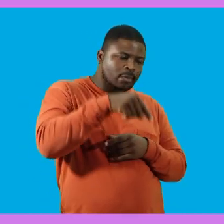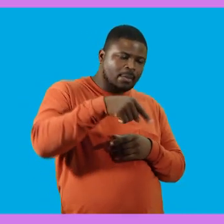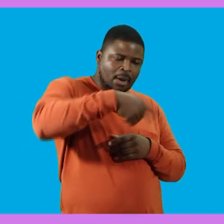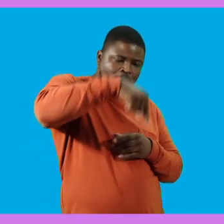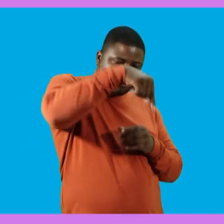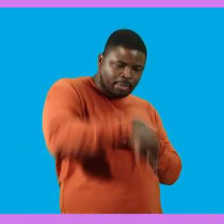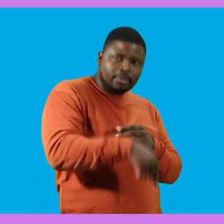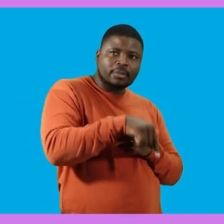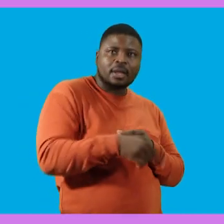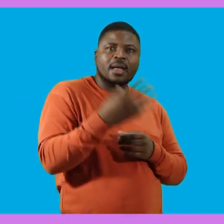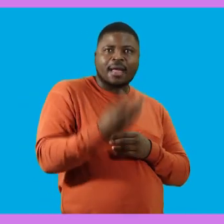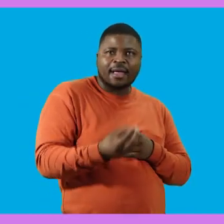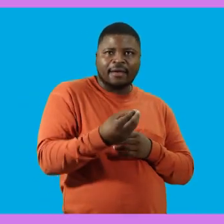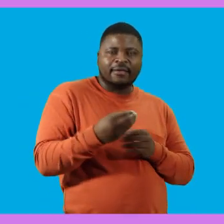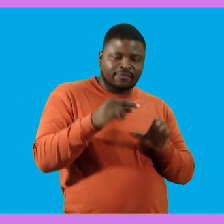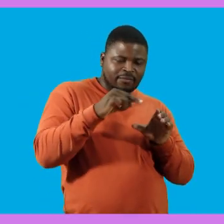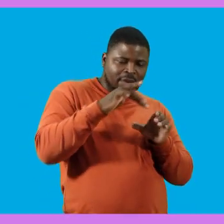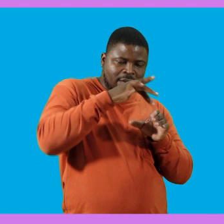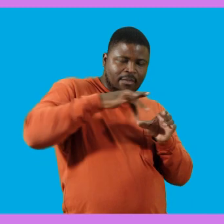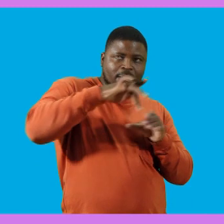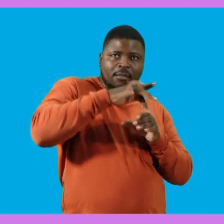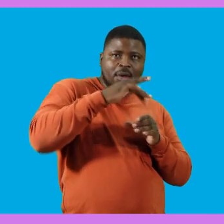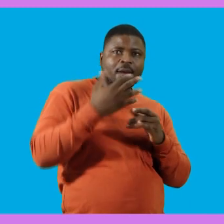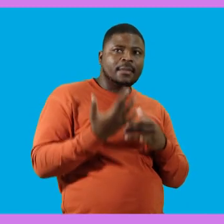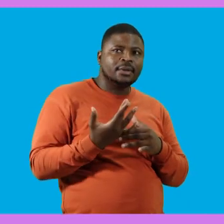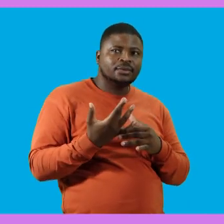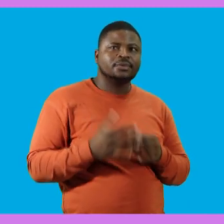and it's got a diameter of